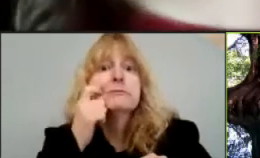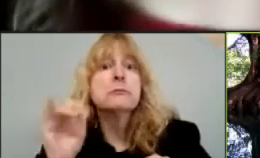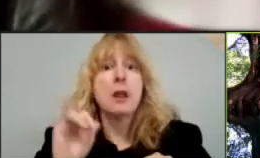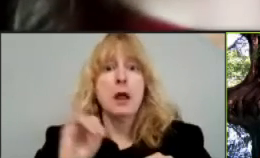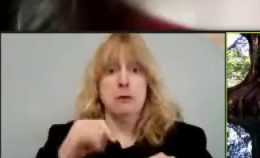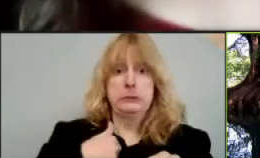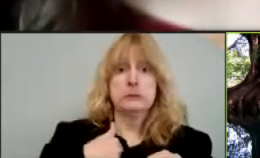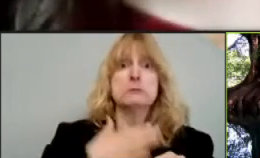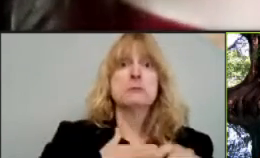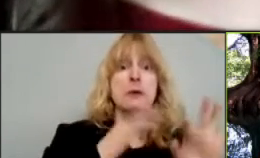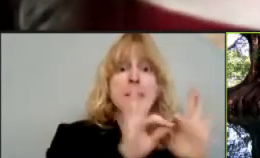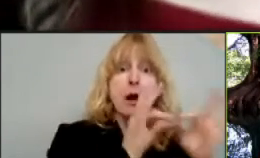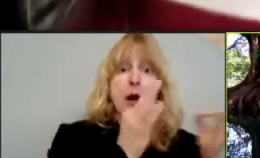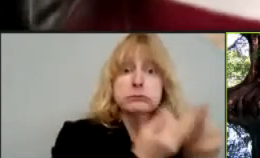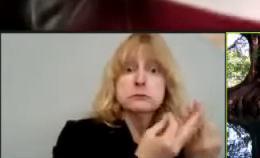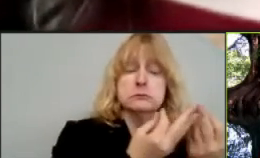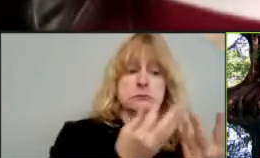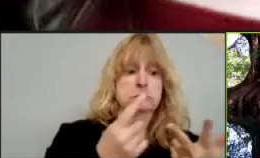family?